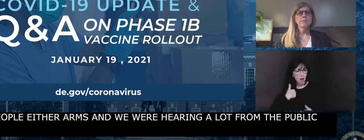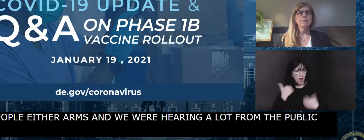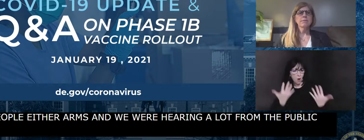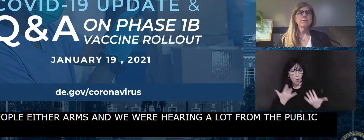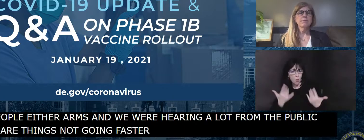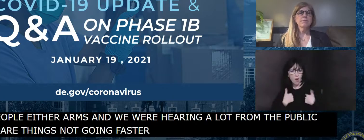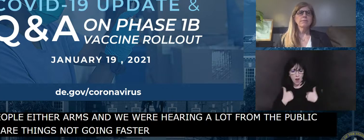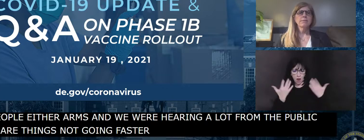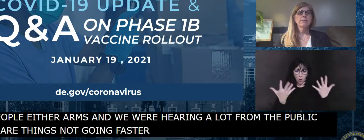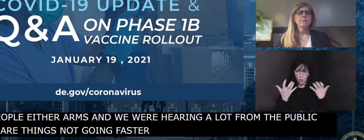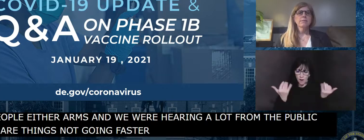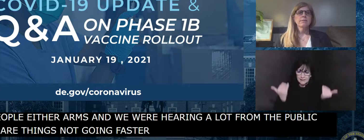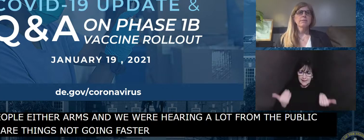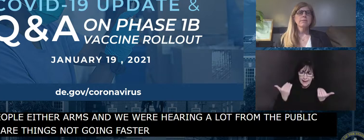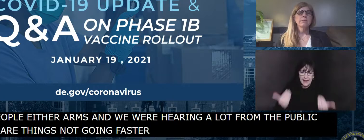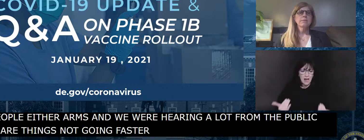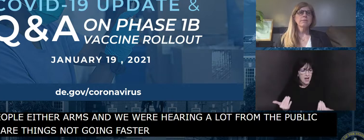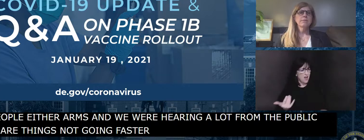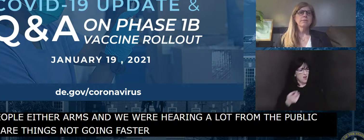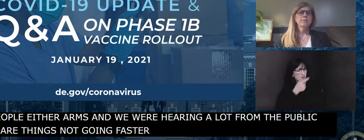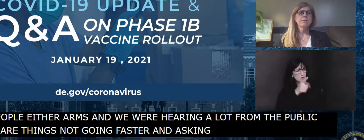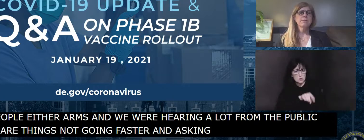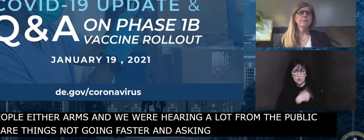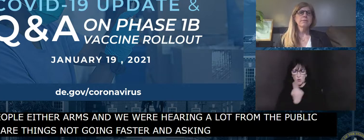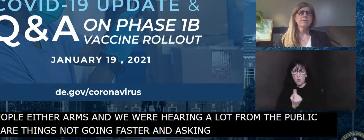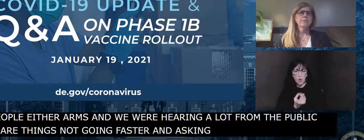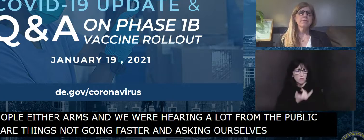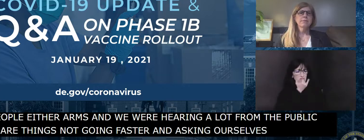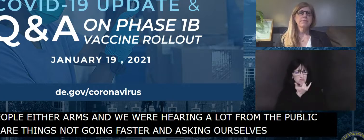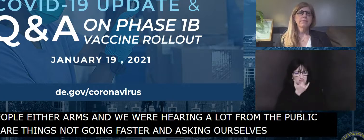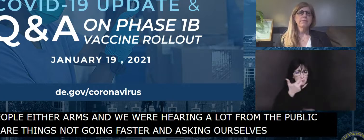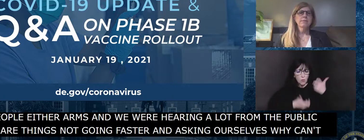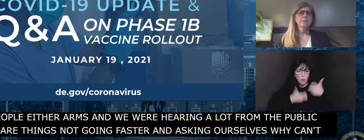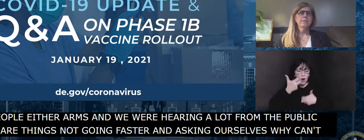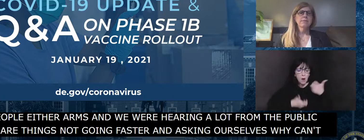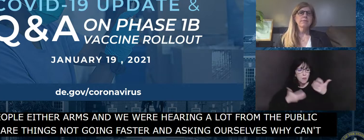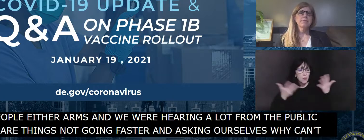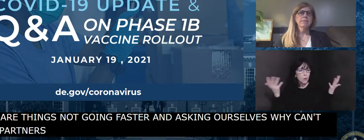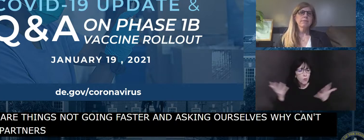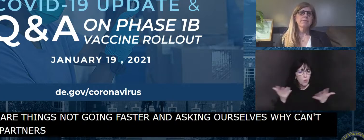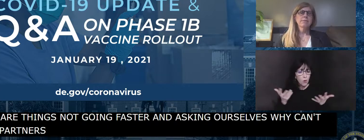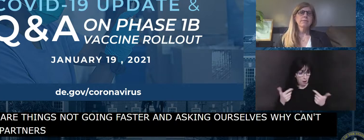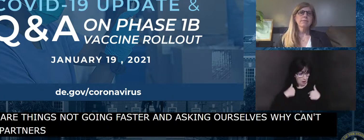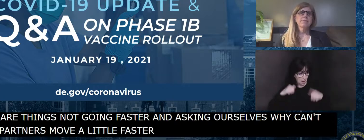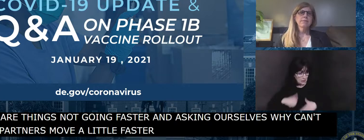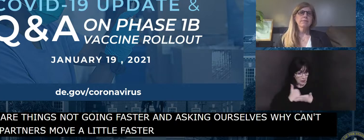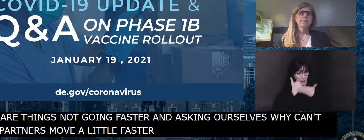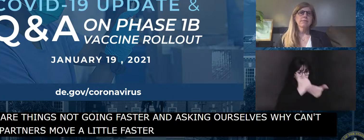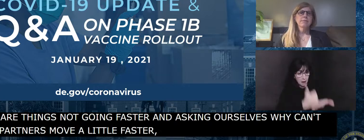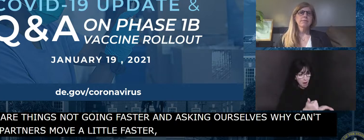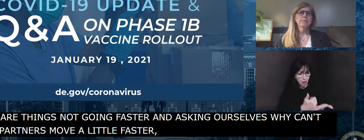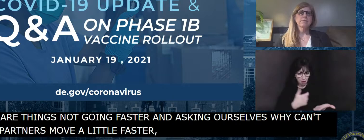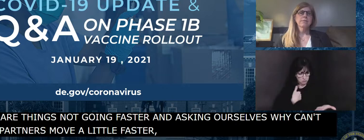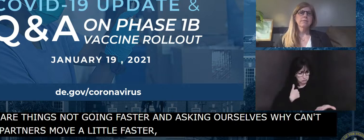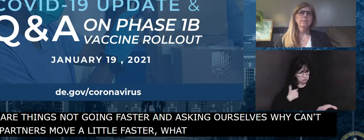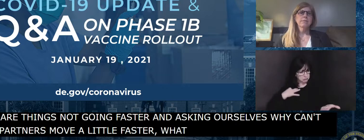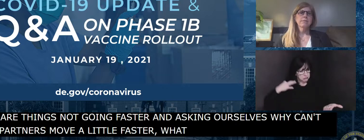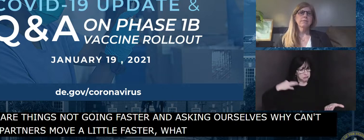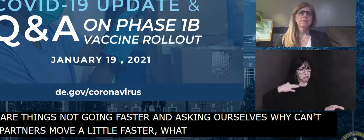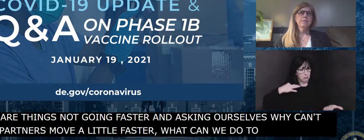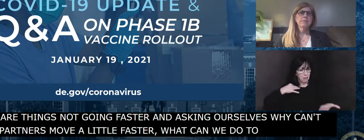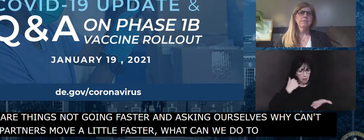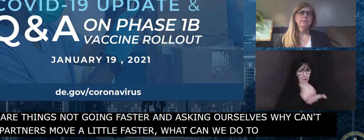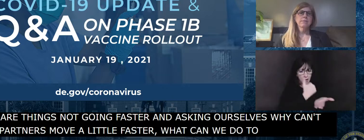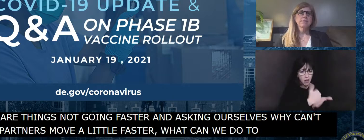can't our partners move a little bit faster? What can we do to help? Because the priority being, let's get our 1A, our priority frontline